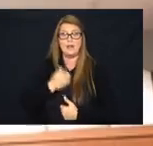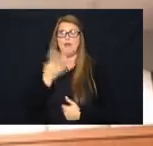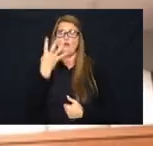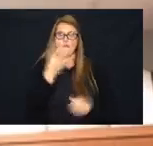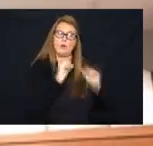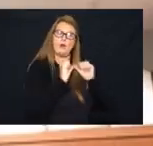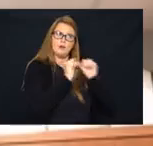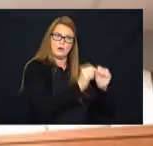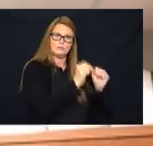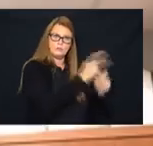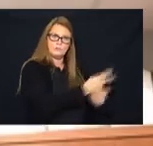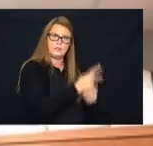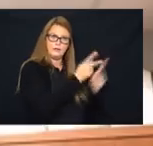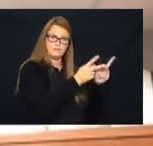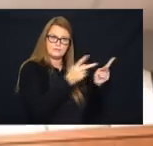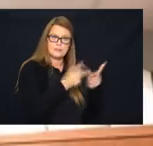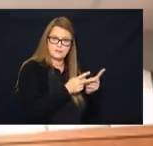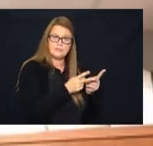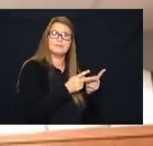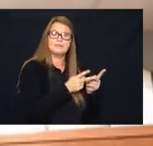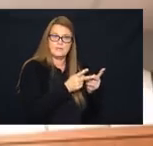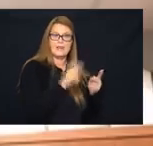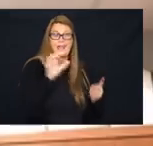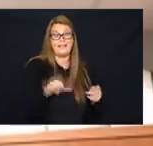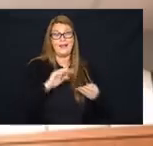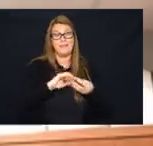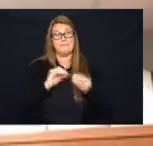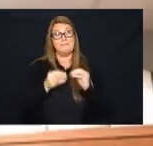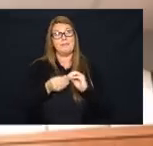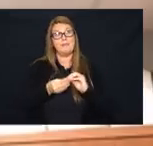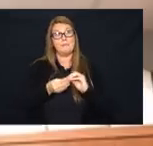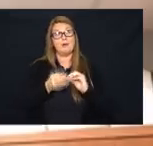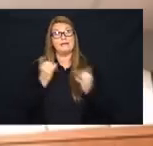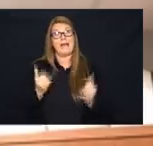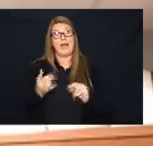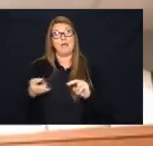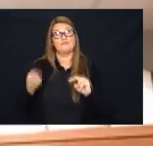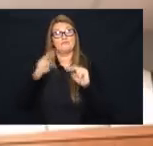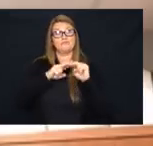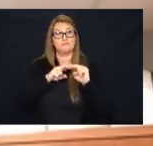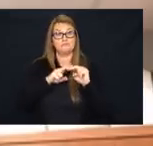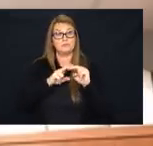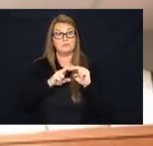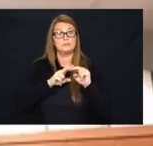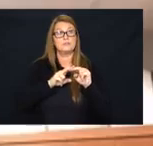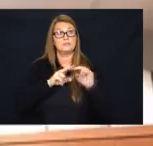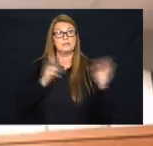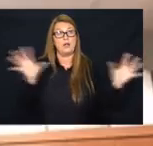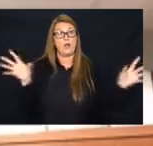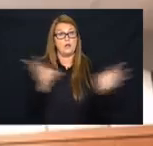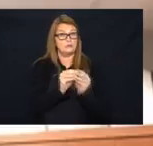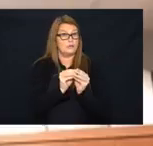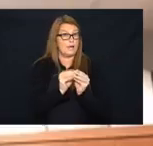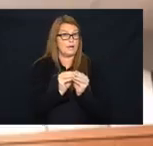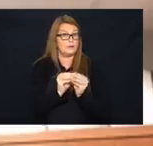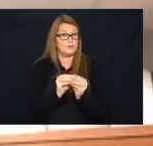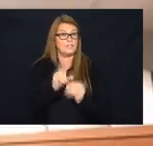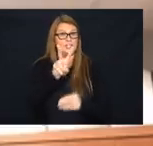care facilities. That puts our number up when you add the 4 long-term care facilities